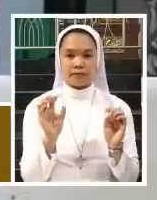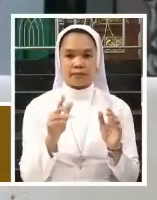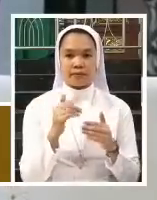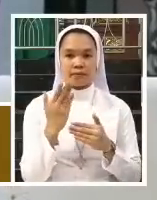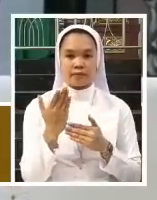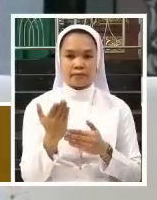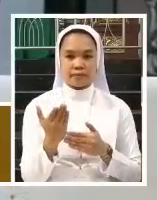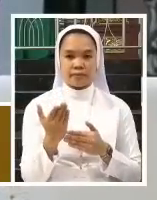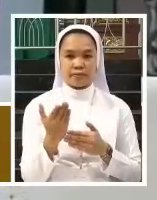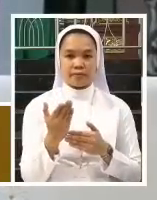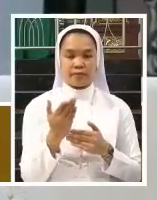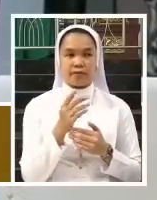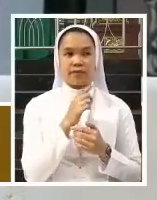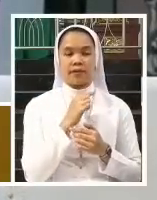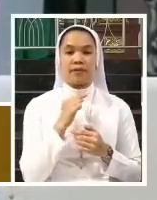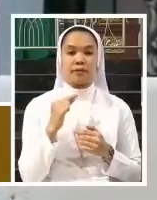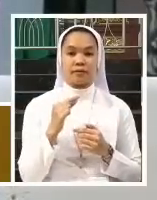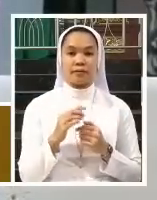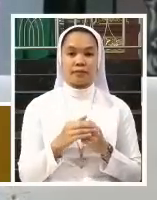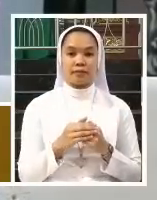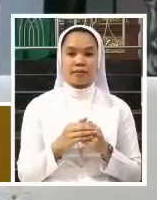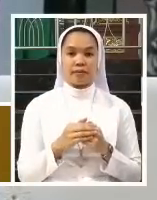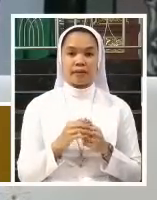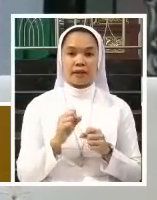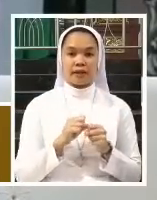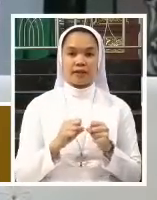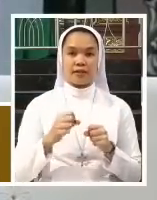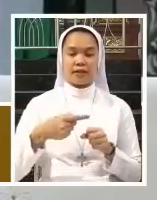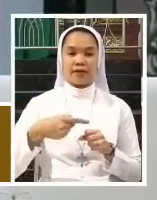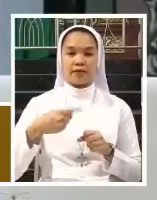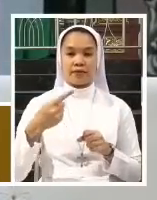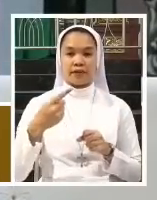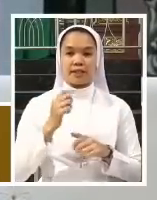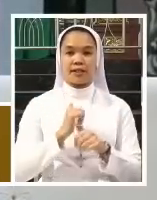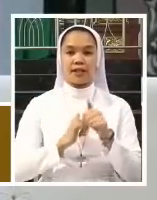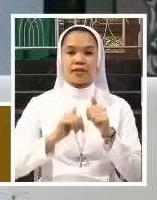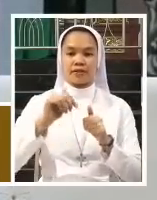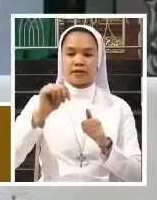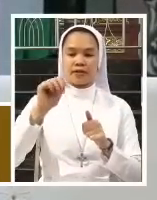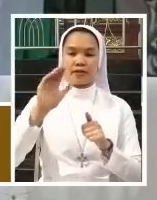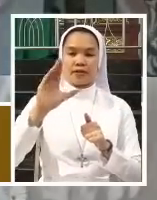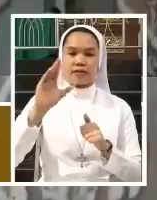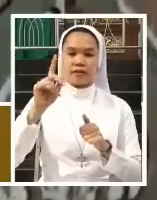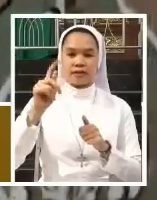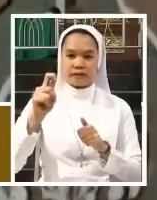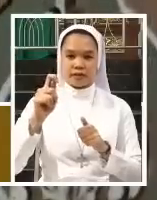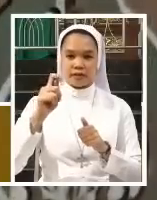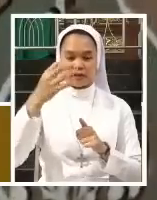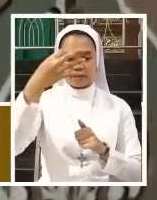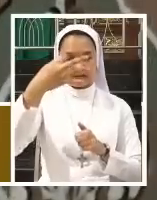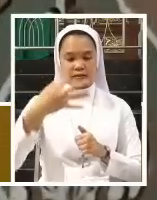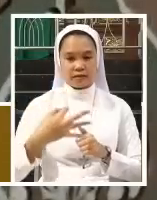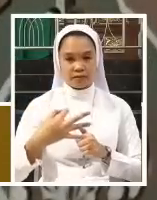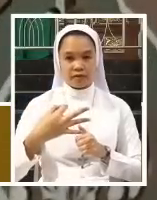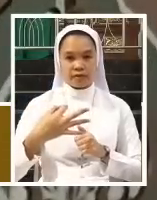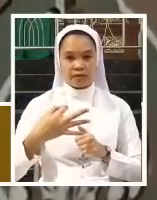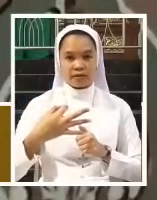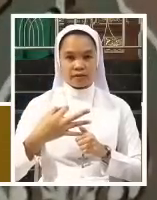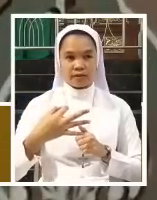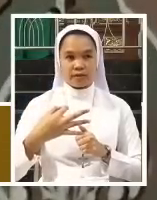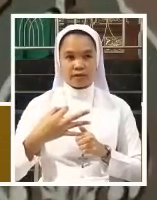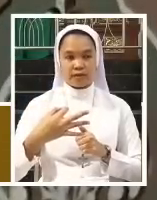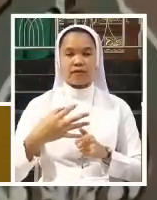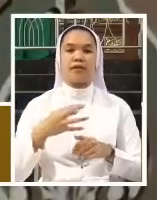be a priest. Kaya nga ang enot niya itong action in front of this awesome